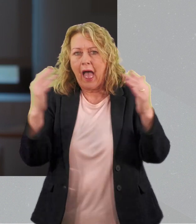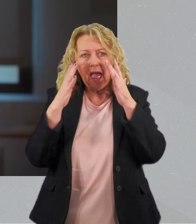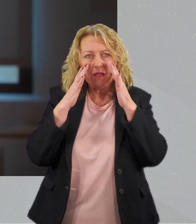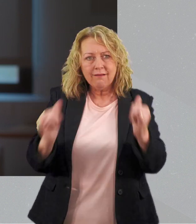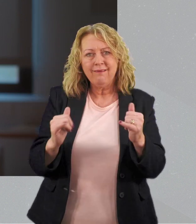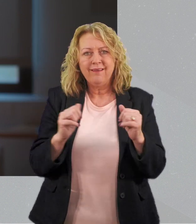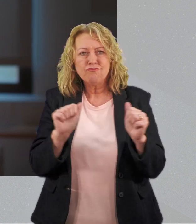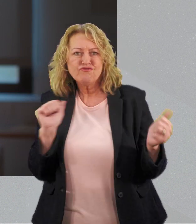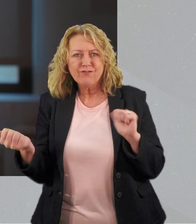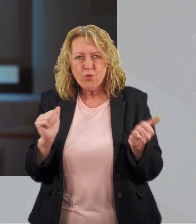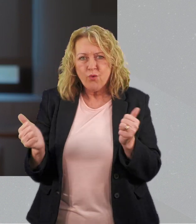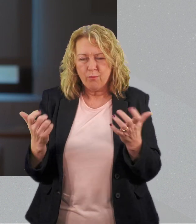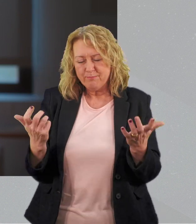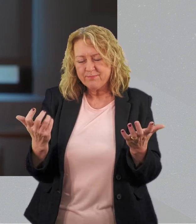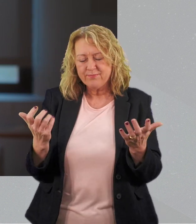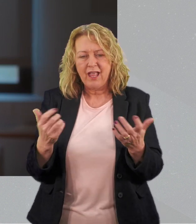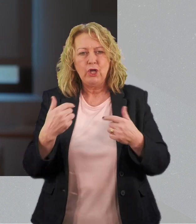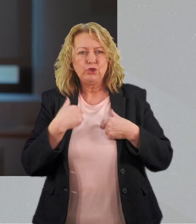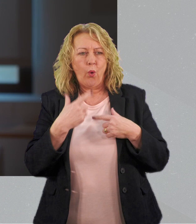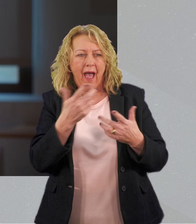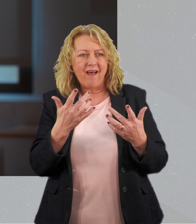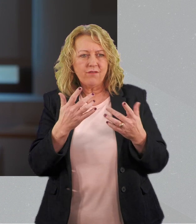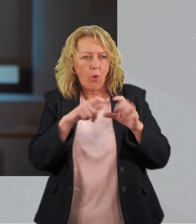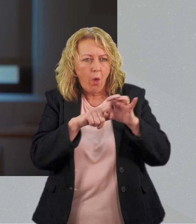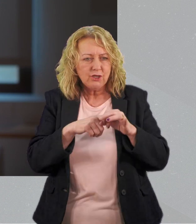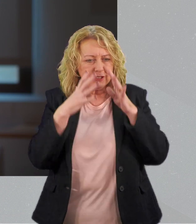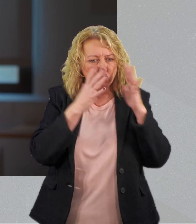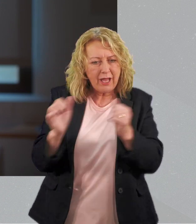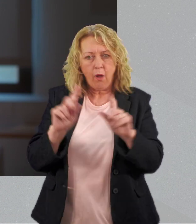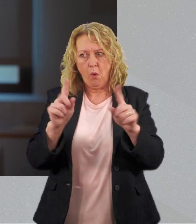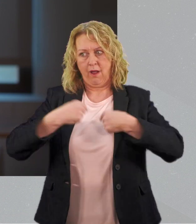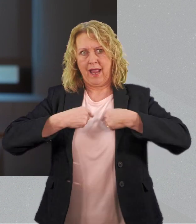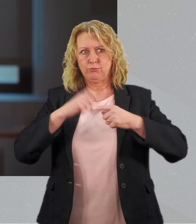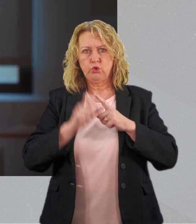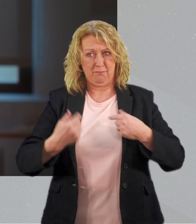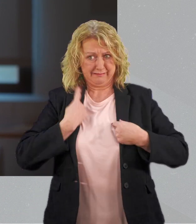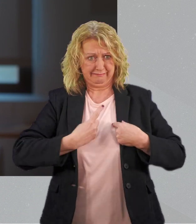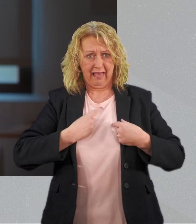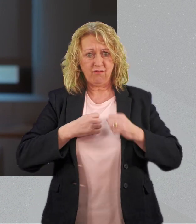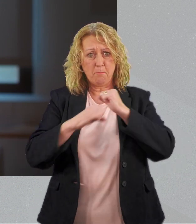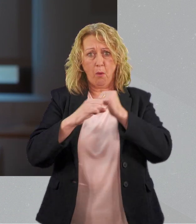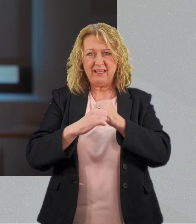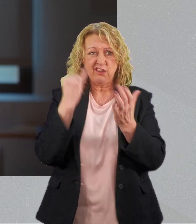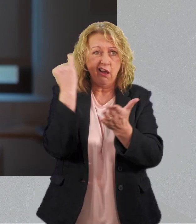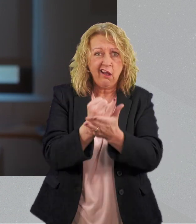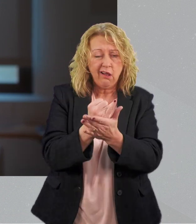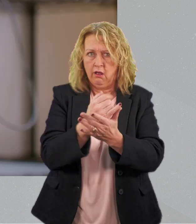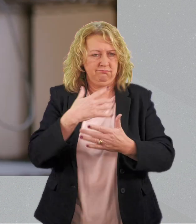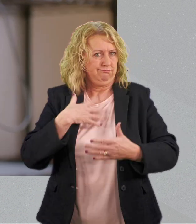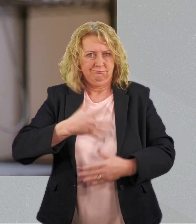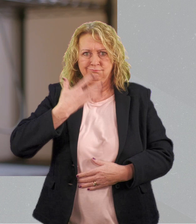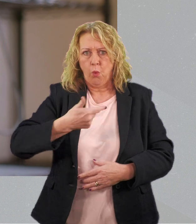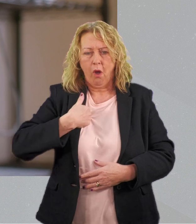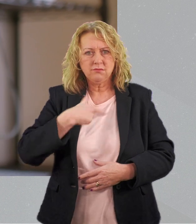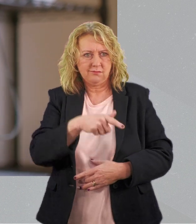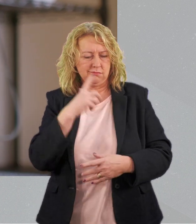is validating and sort of sense checks what we're doing too. I don't want to publish something wrong. I don't want to have misunderstood my